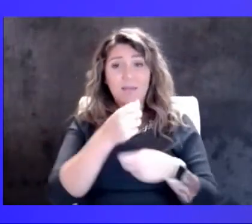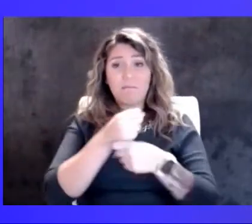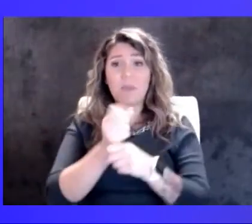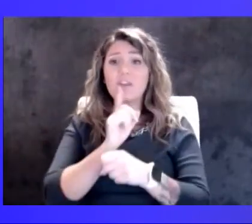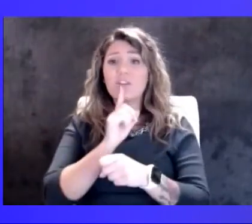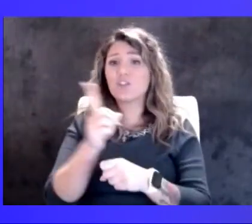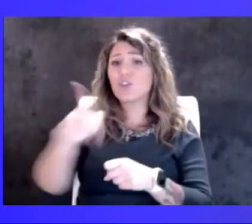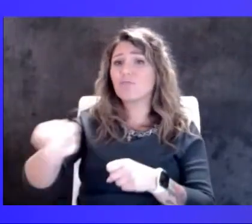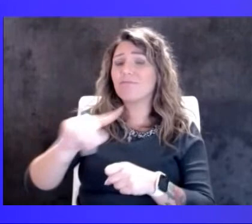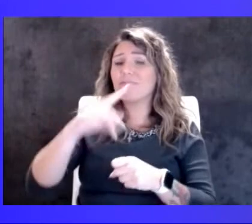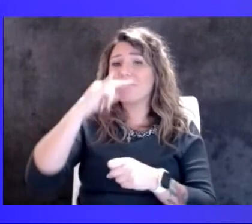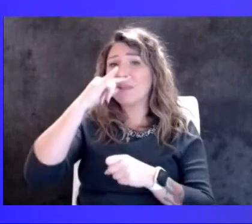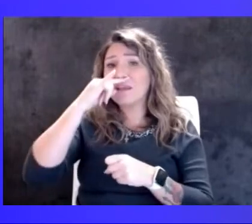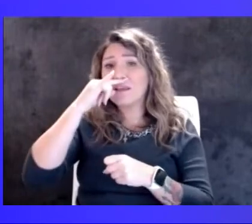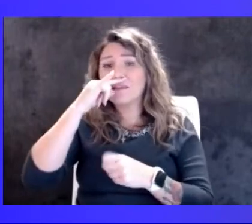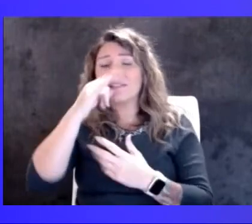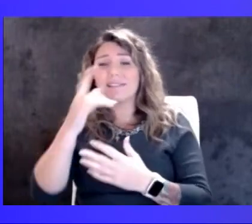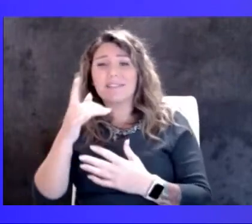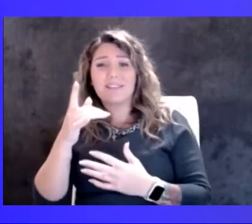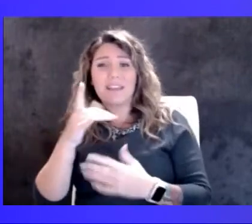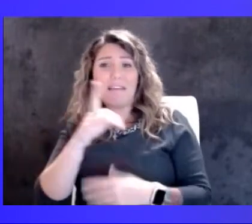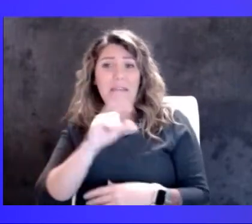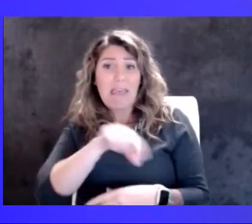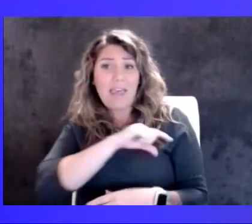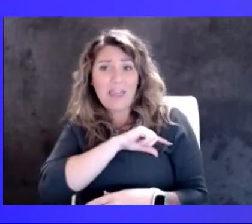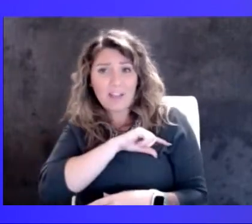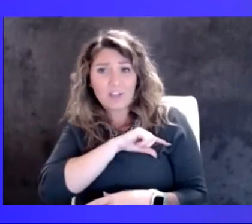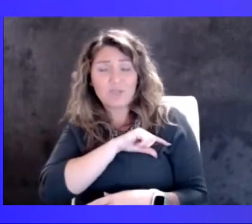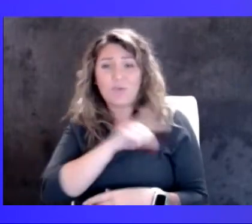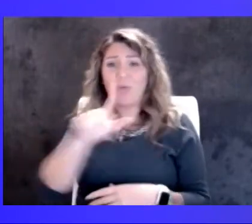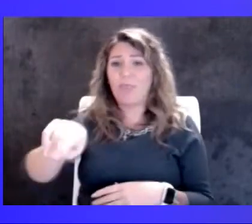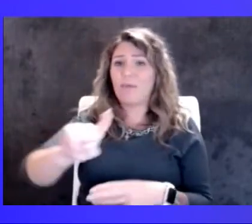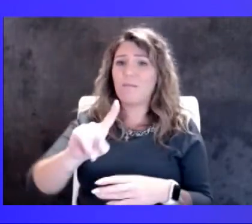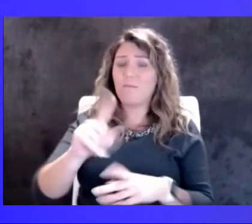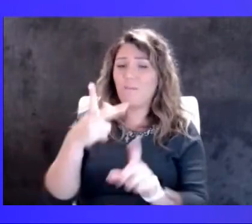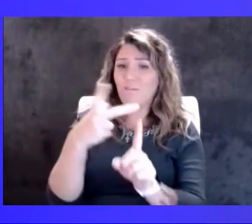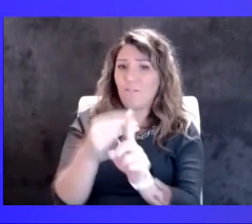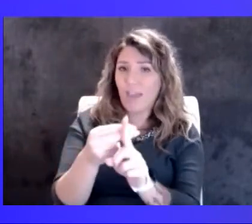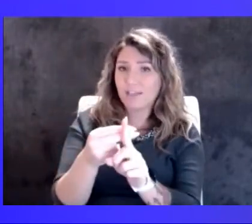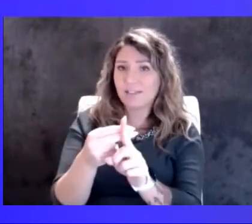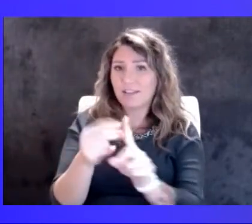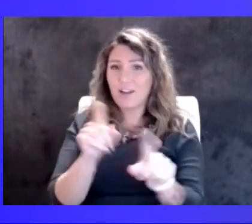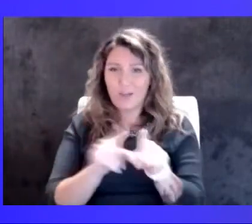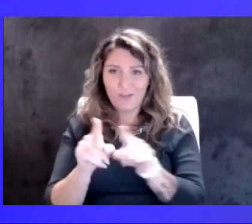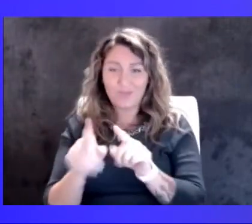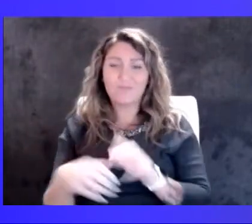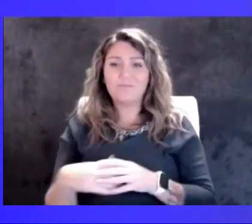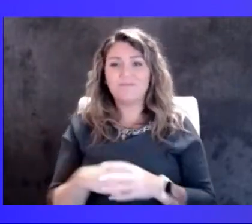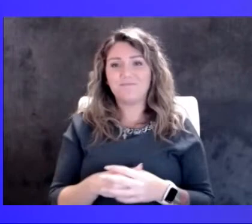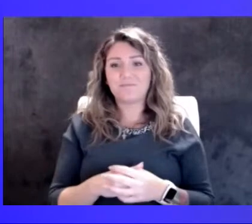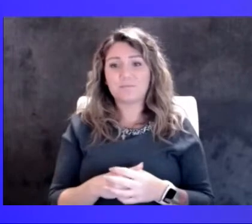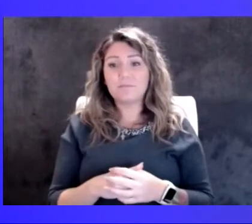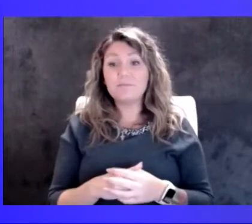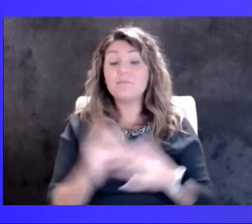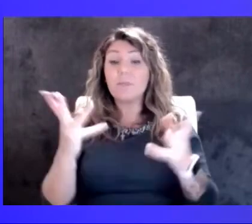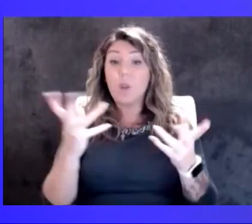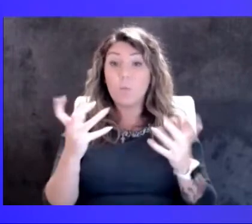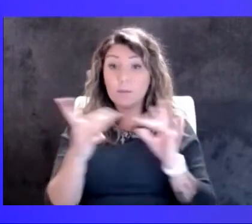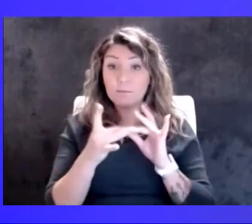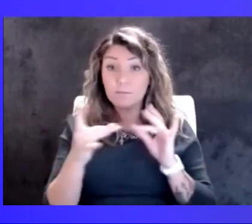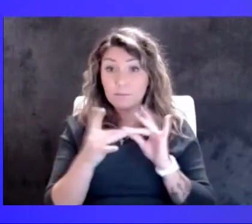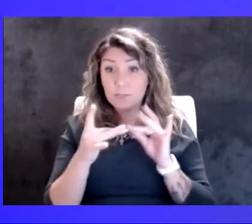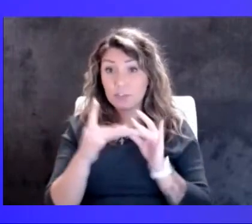that are eligible, them getting vaccinated as well. I did want to point out a study